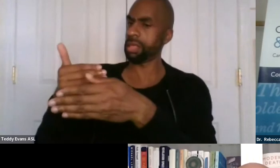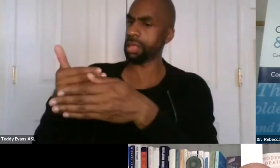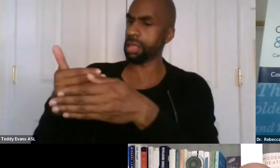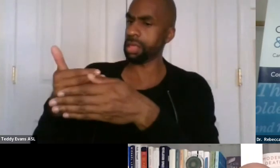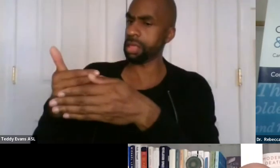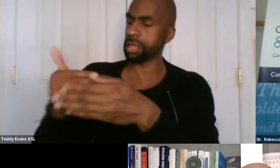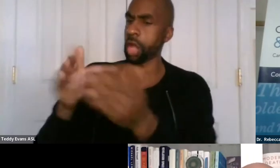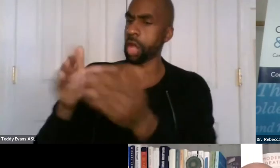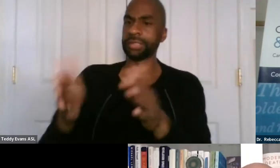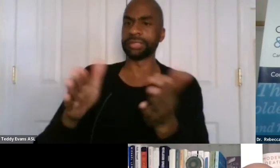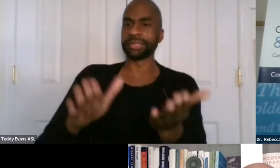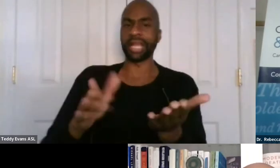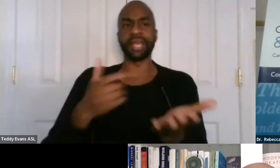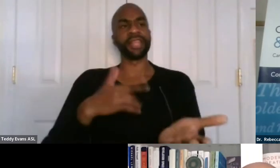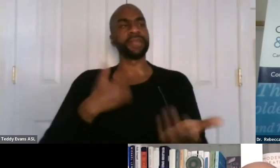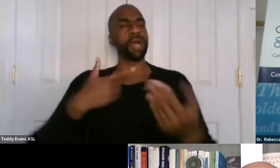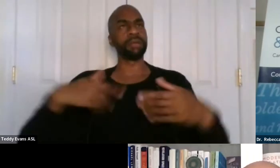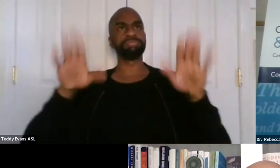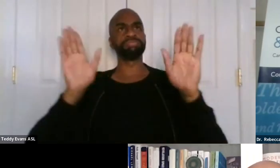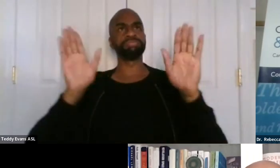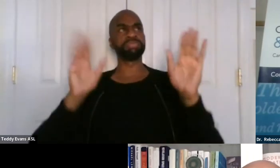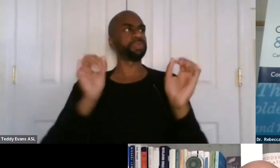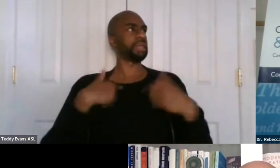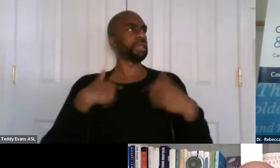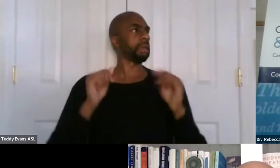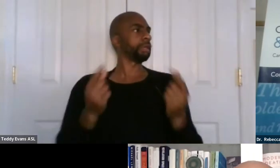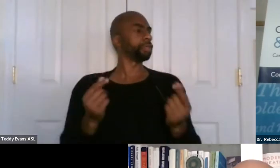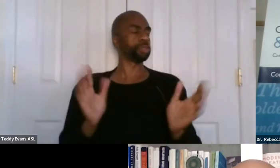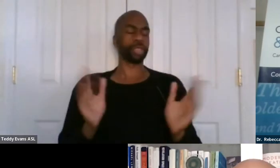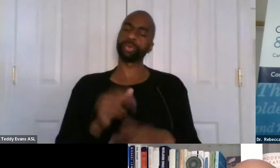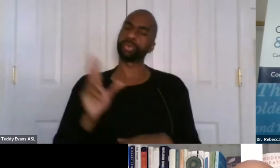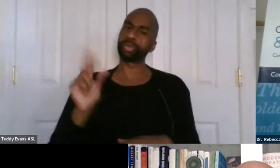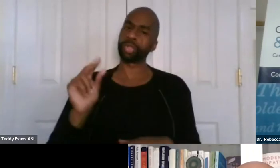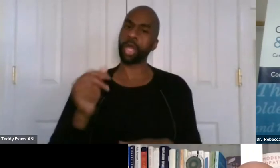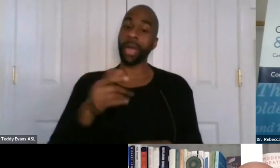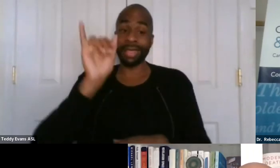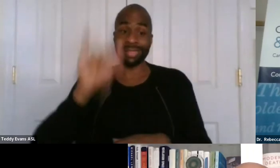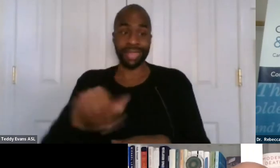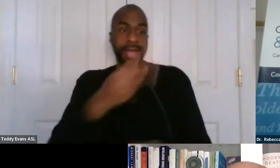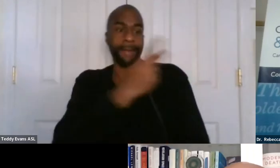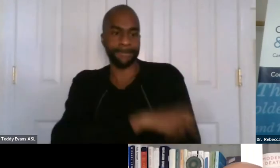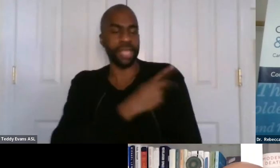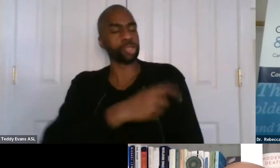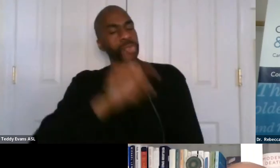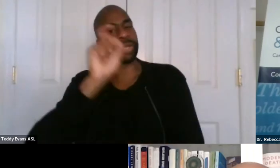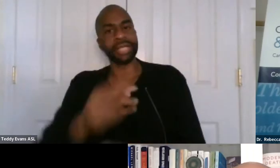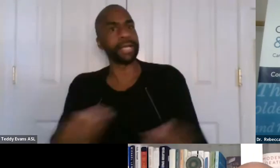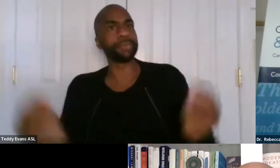that might be when they assume their most important role, because that is when a patient needs their physician more than at any other